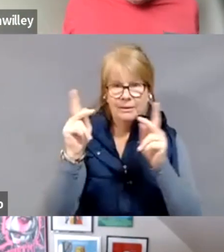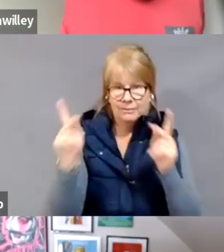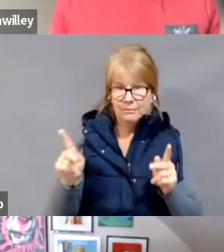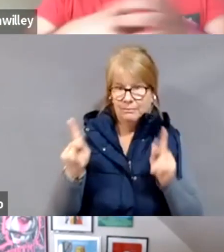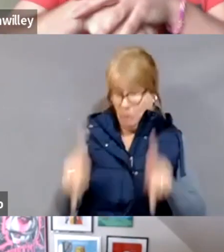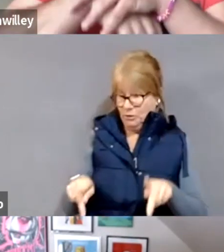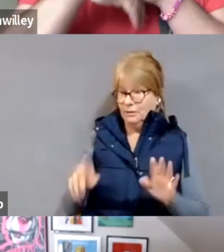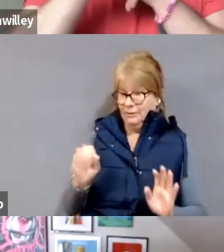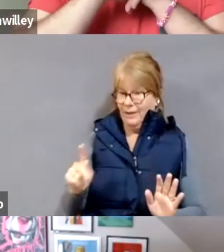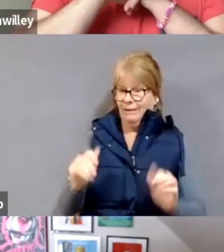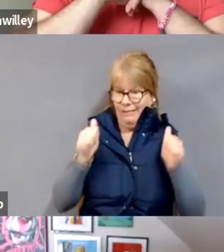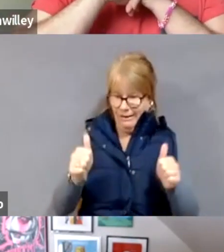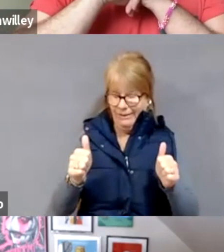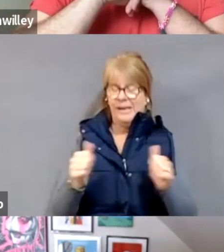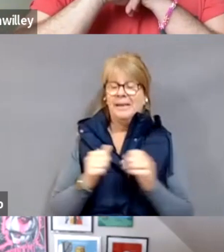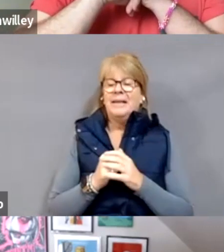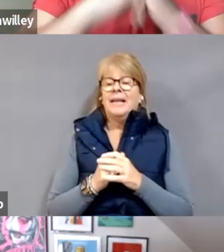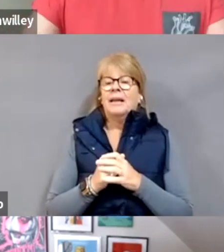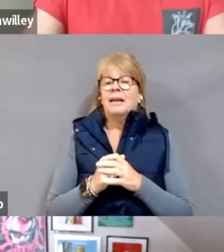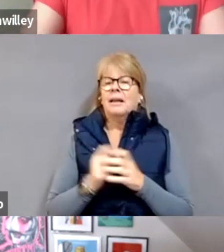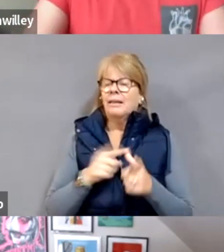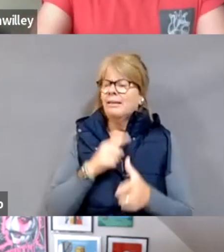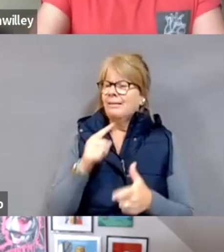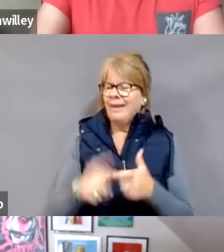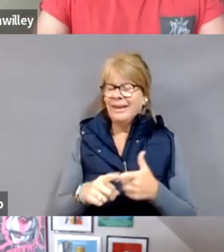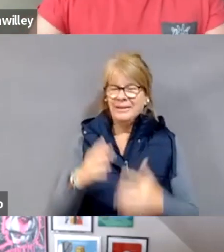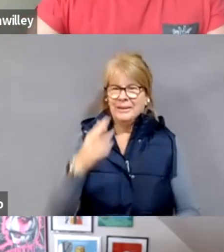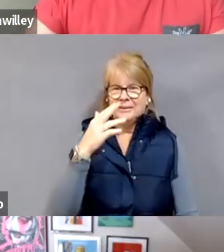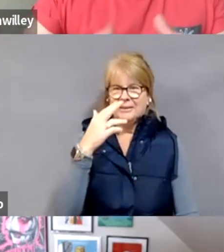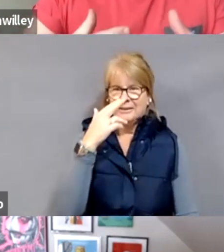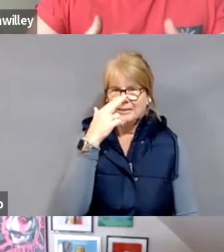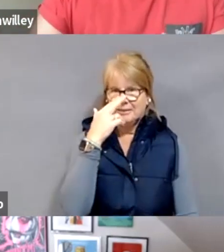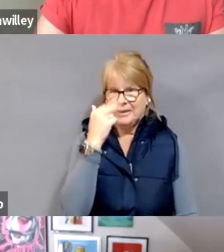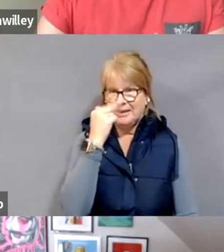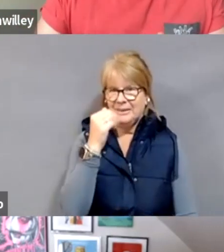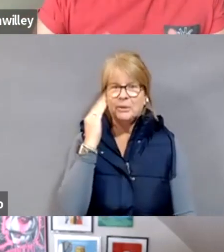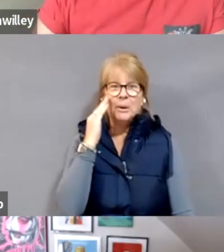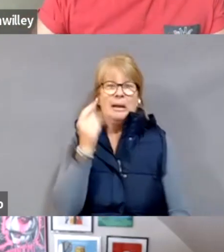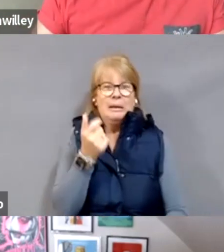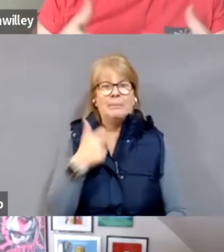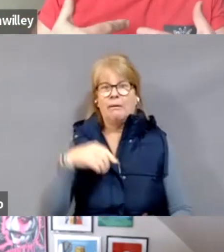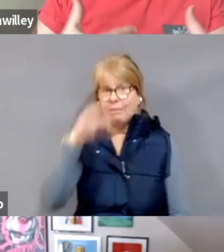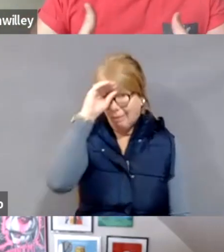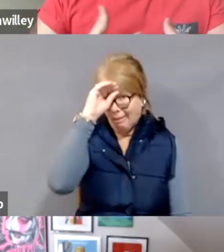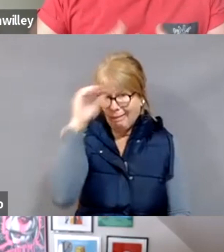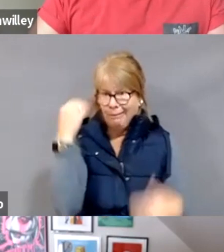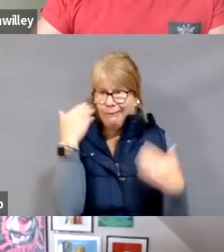Then the thing about having a slight sense of guile is that I would